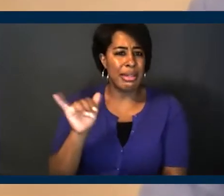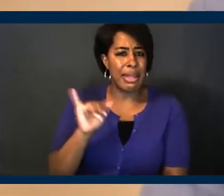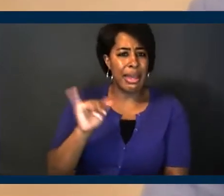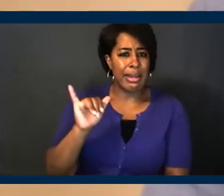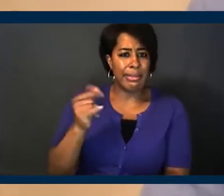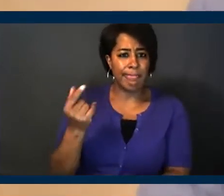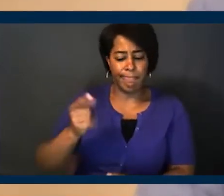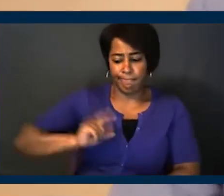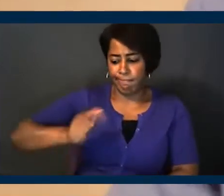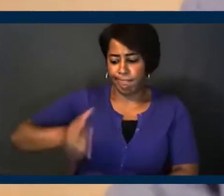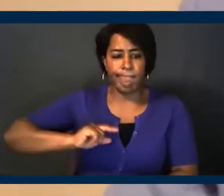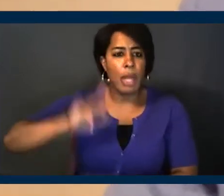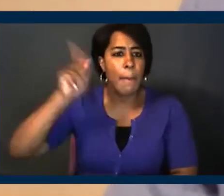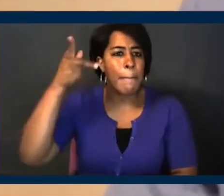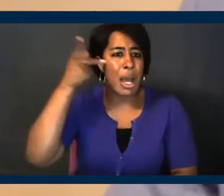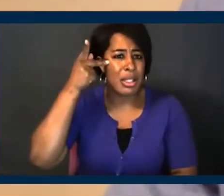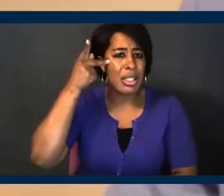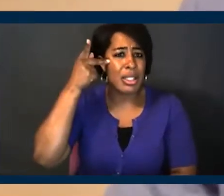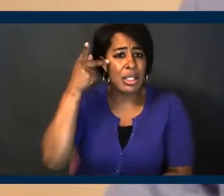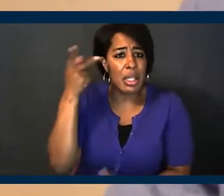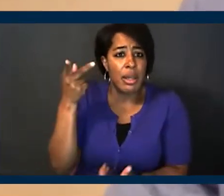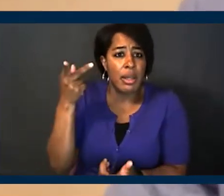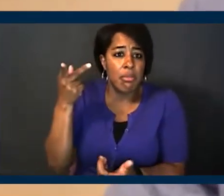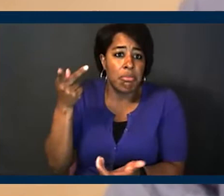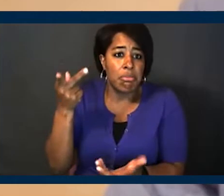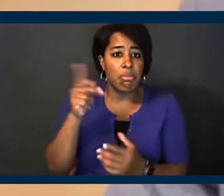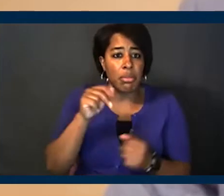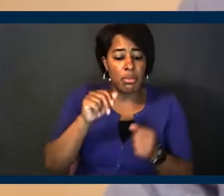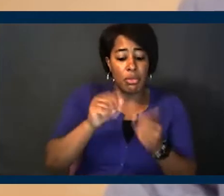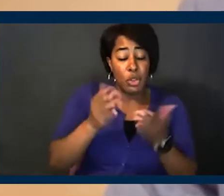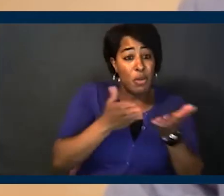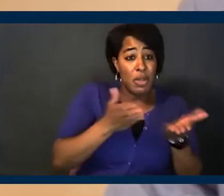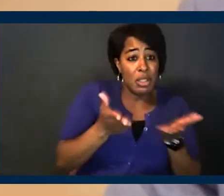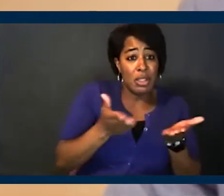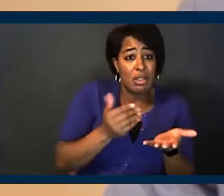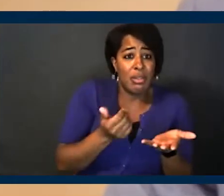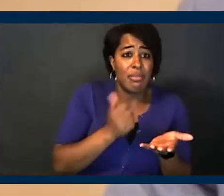is transactional, but service is not transactional and should not be transactional.